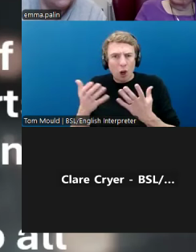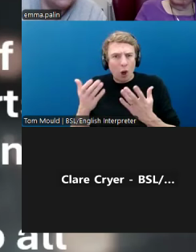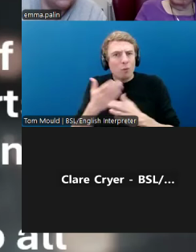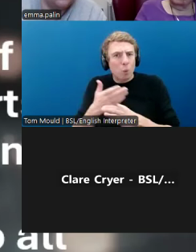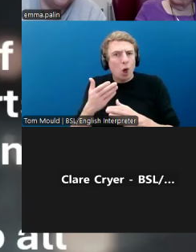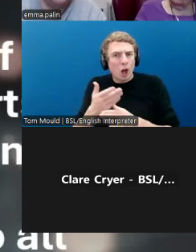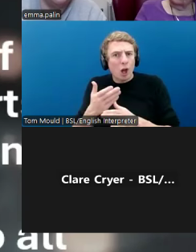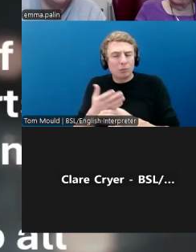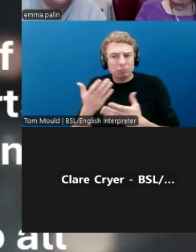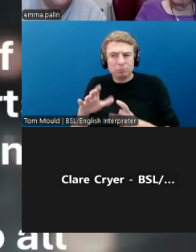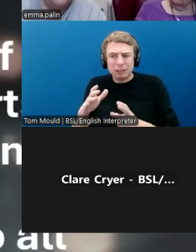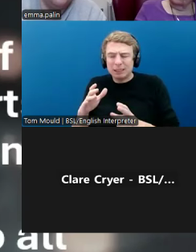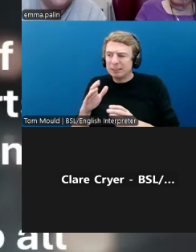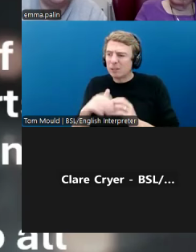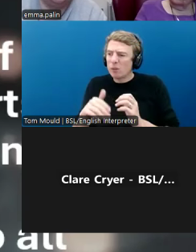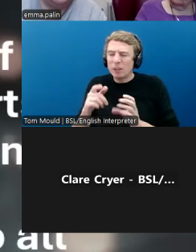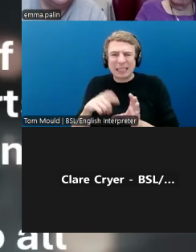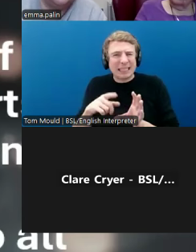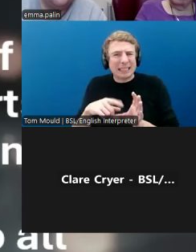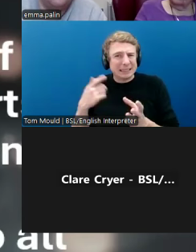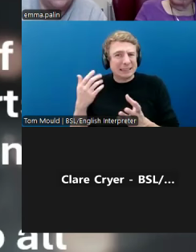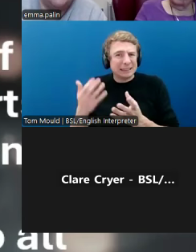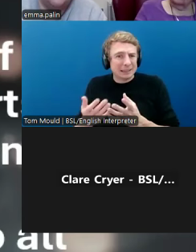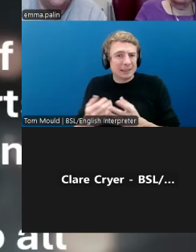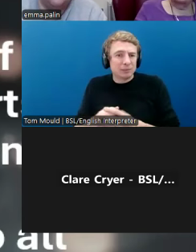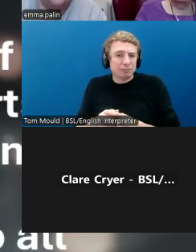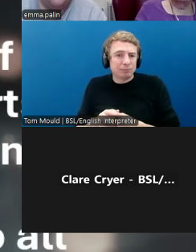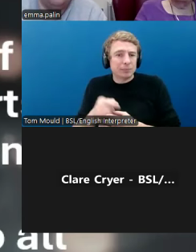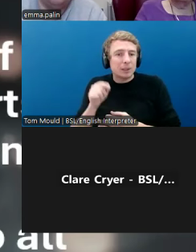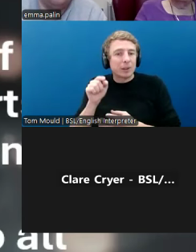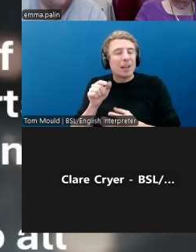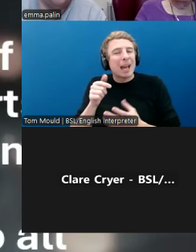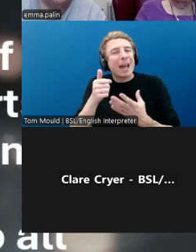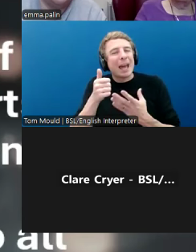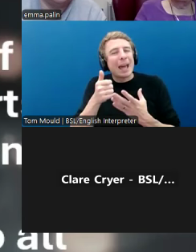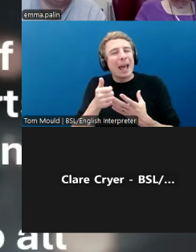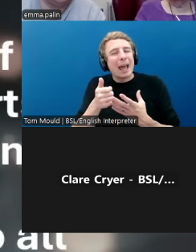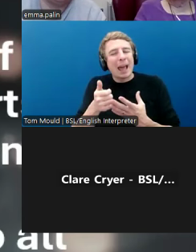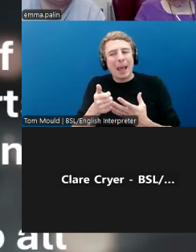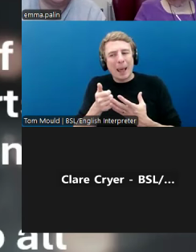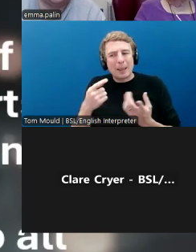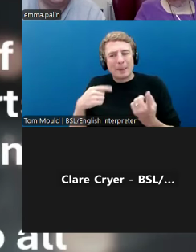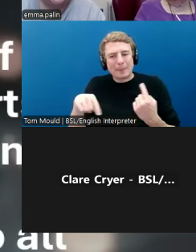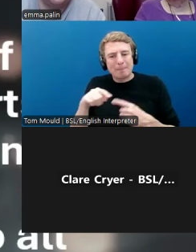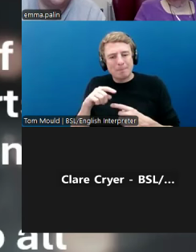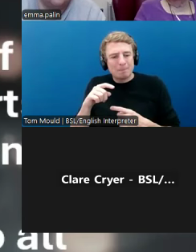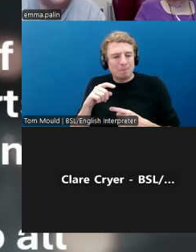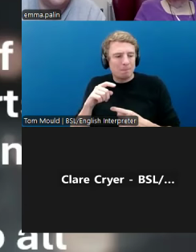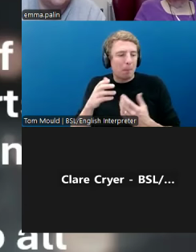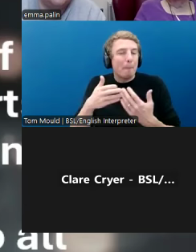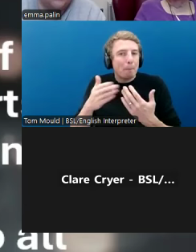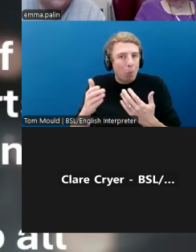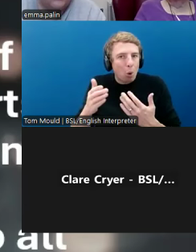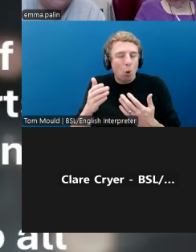the years that we worked with them. This helped us embed more creative art sessions into